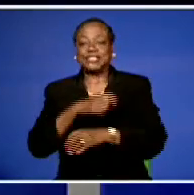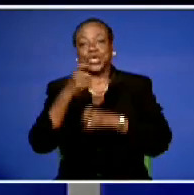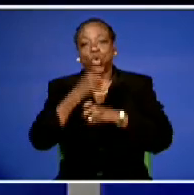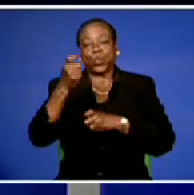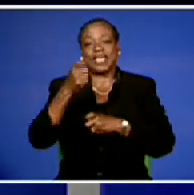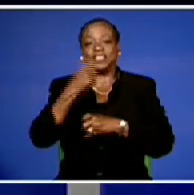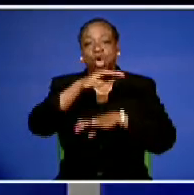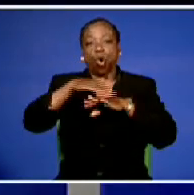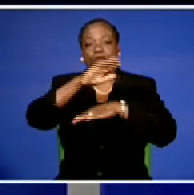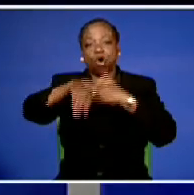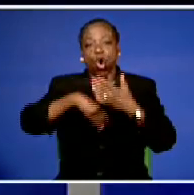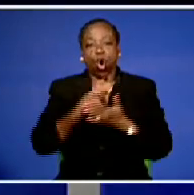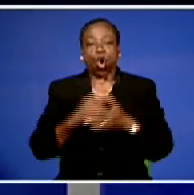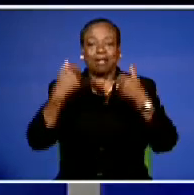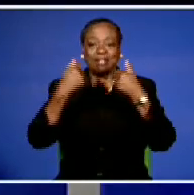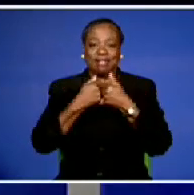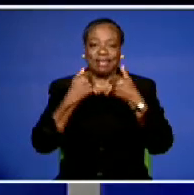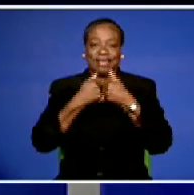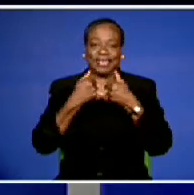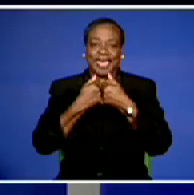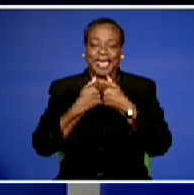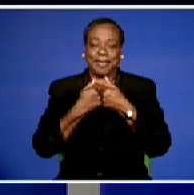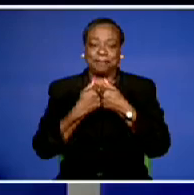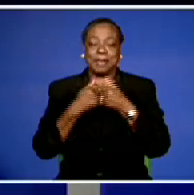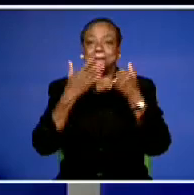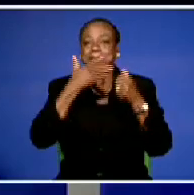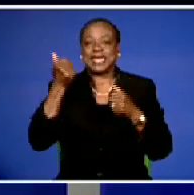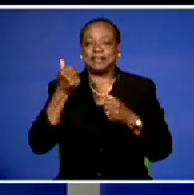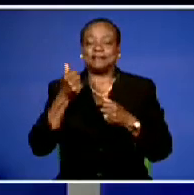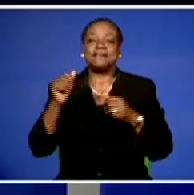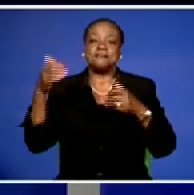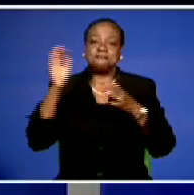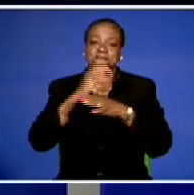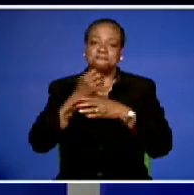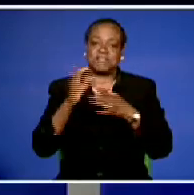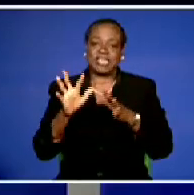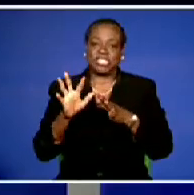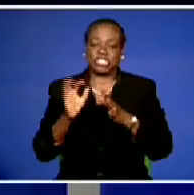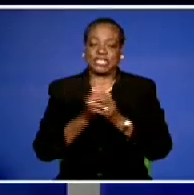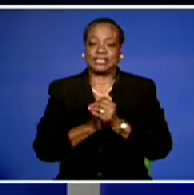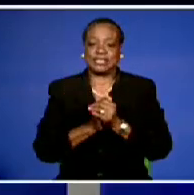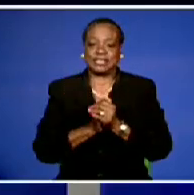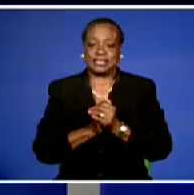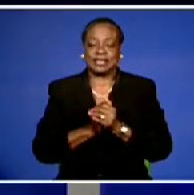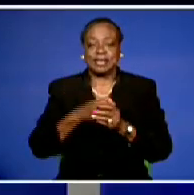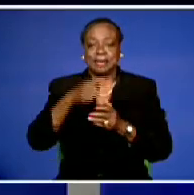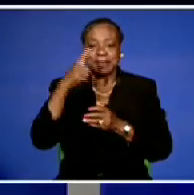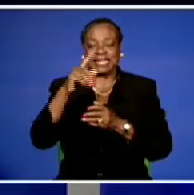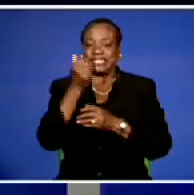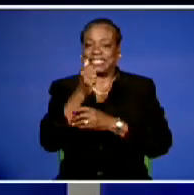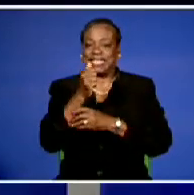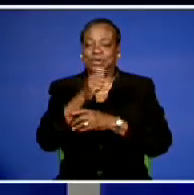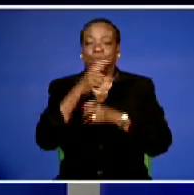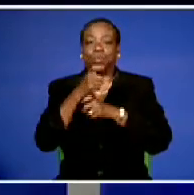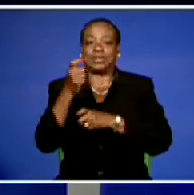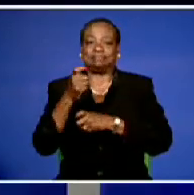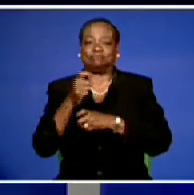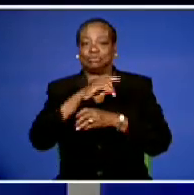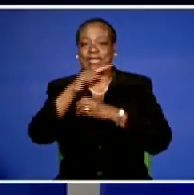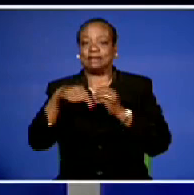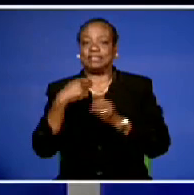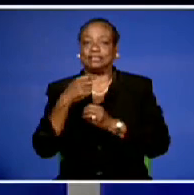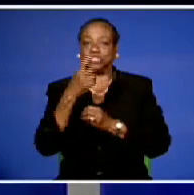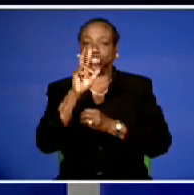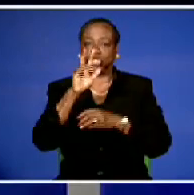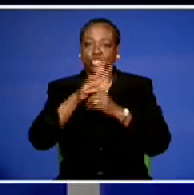overall Class C championship based on better finishes. Now Black Point's H2O rounding out the top 3 with 25 points. In the E-Class